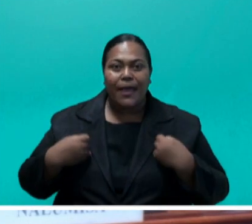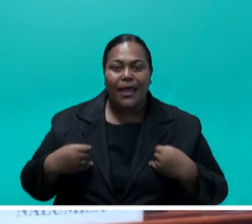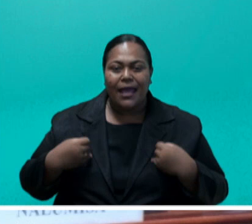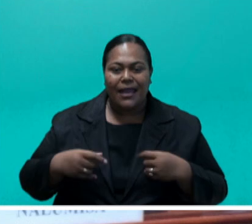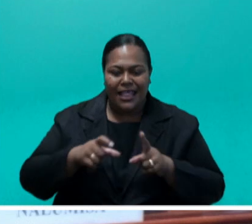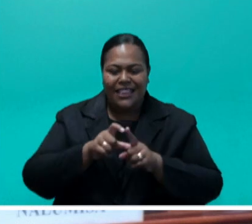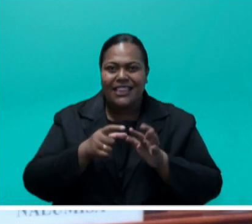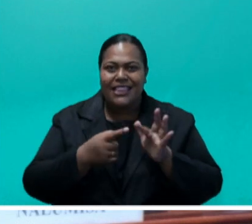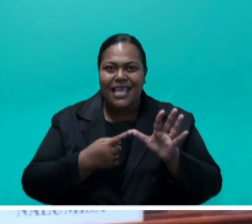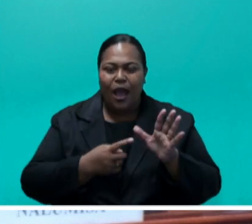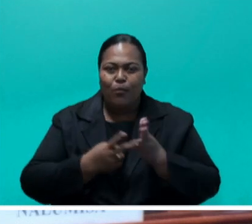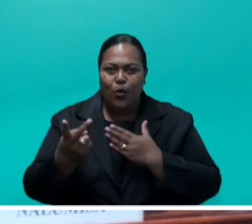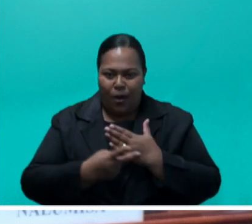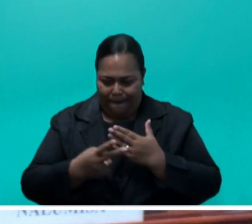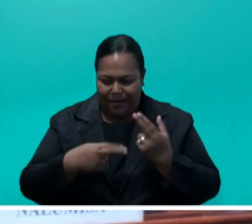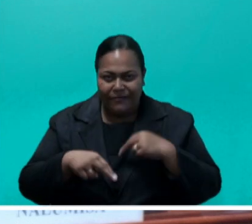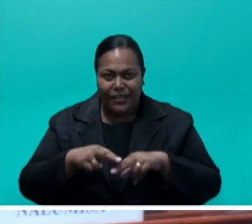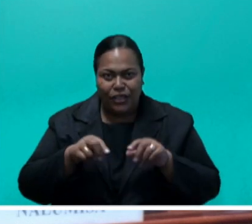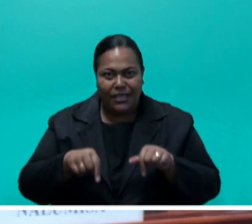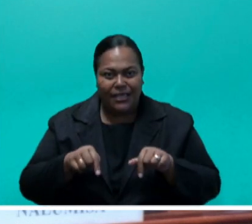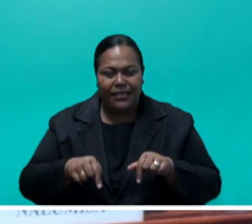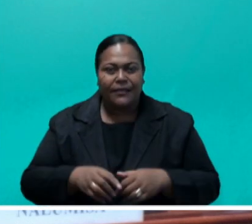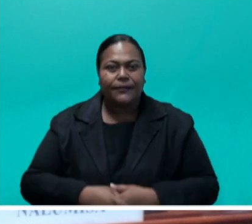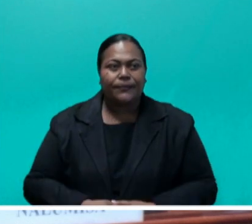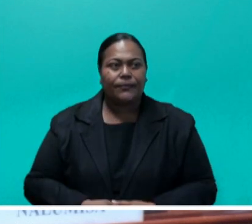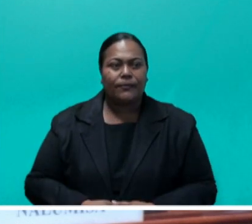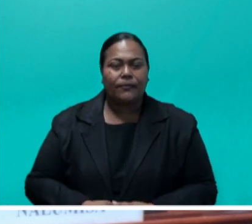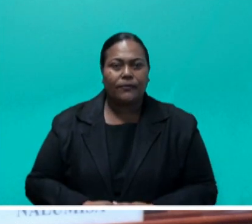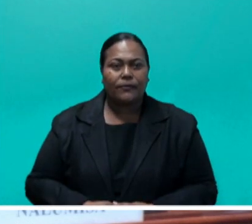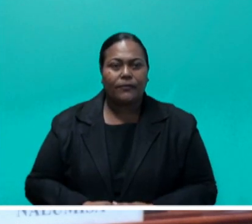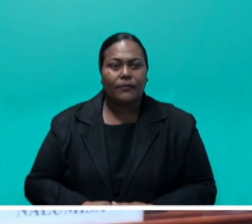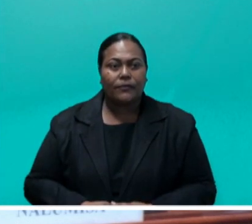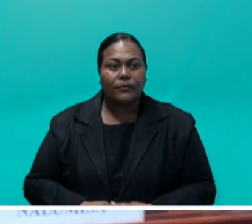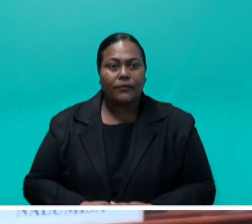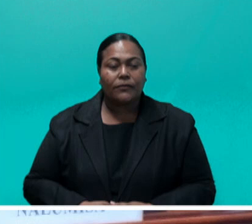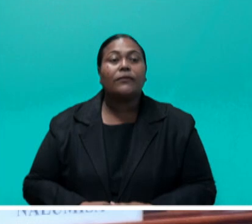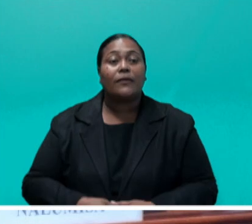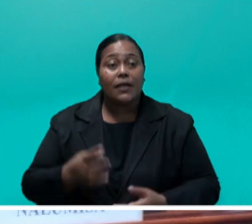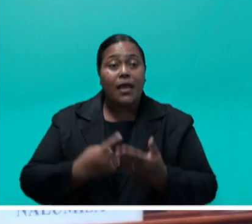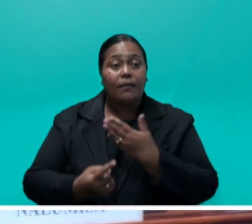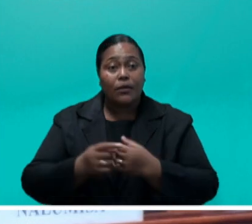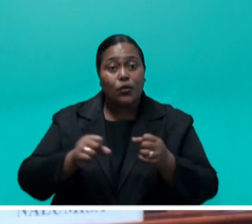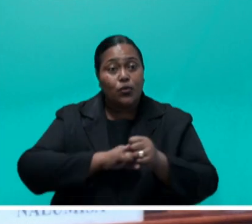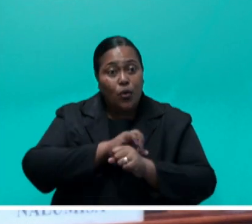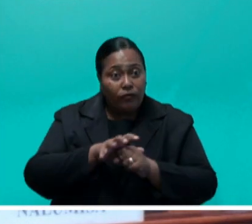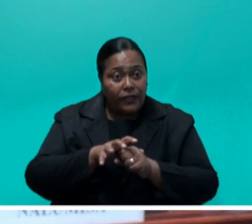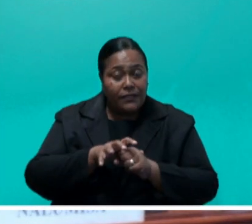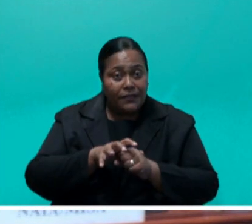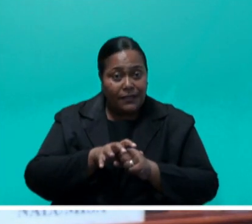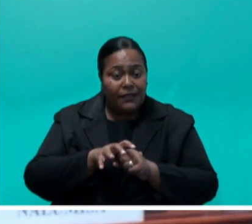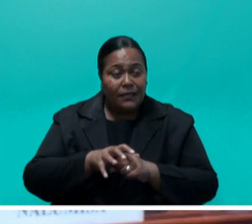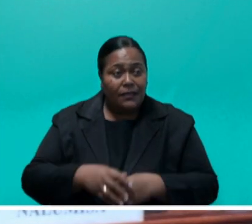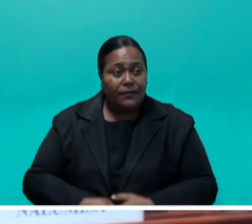program in Fiji. The progress was further impacted by the COVID-19 pandemic